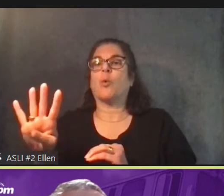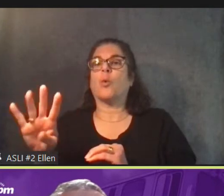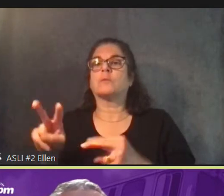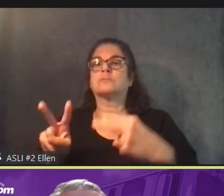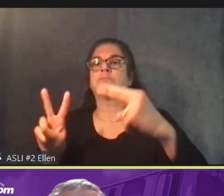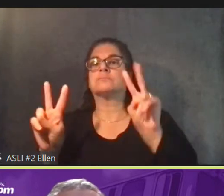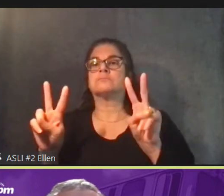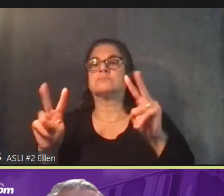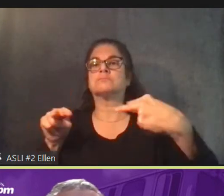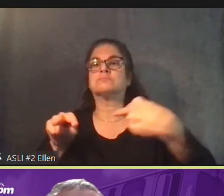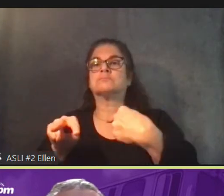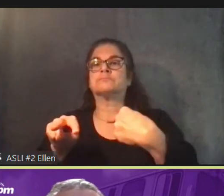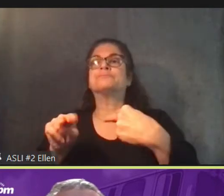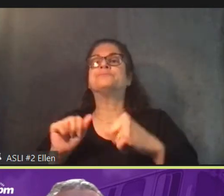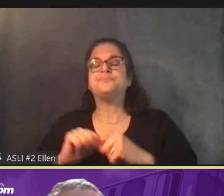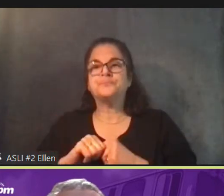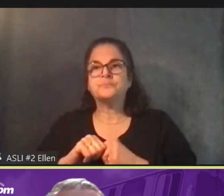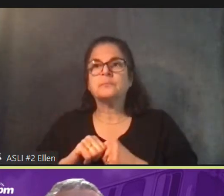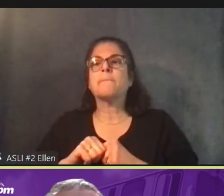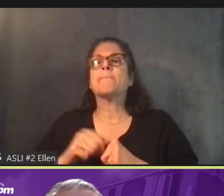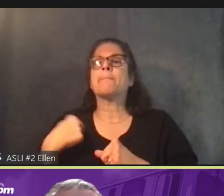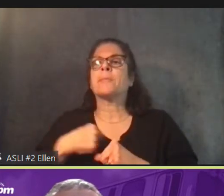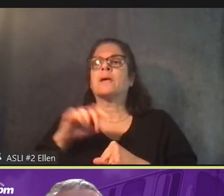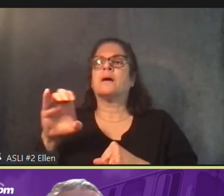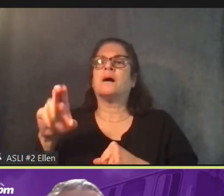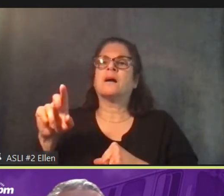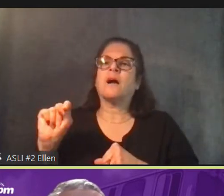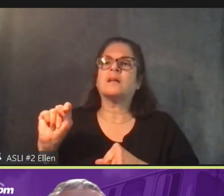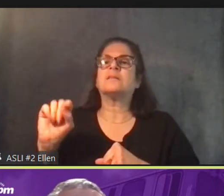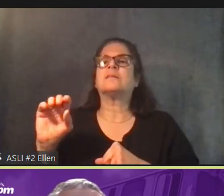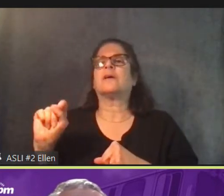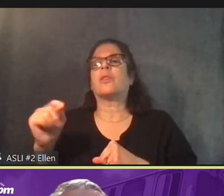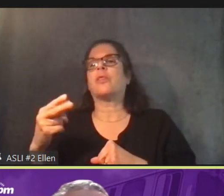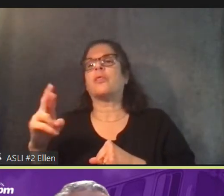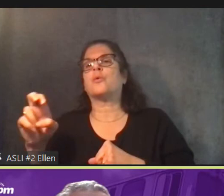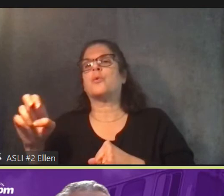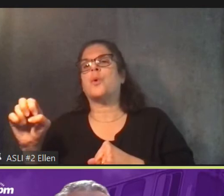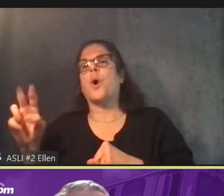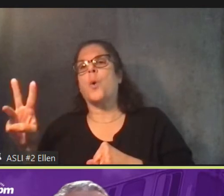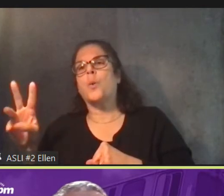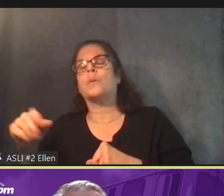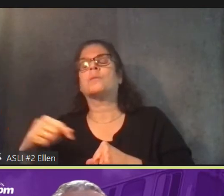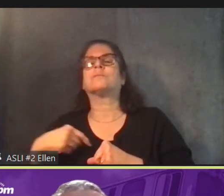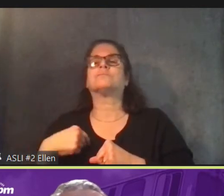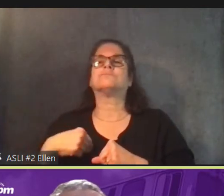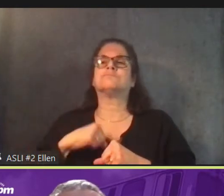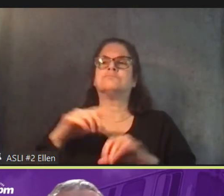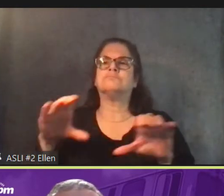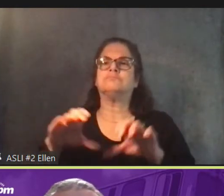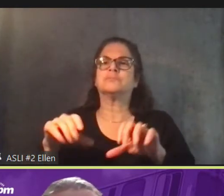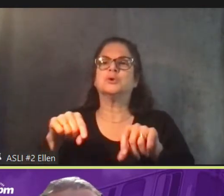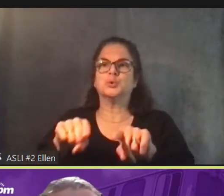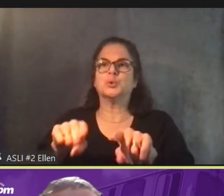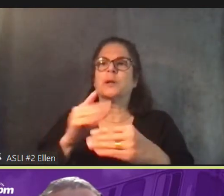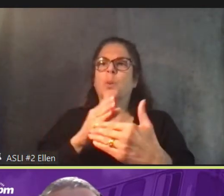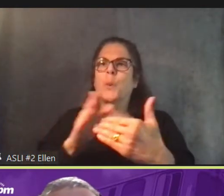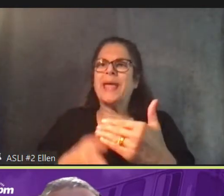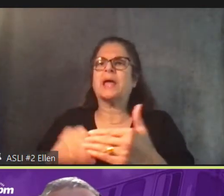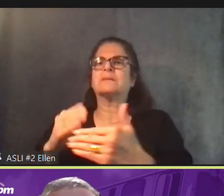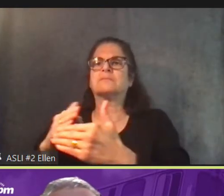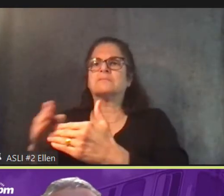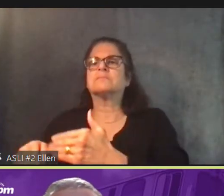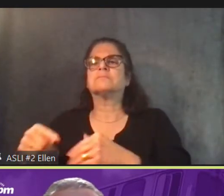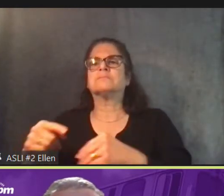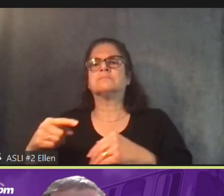So we have done a series of cut and throws in recent weekends. We continue with that work, leading up to a more